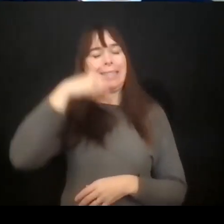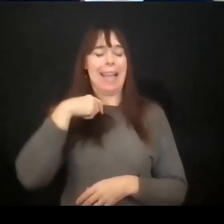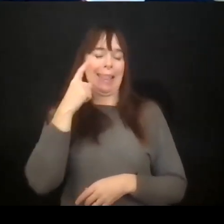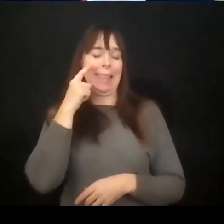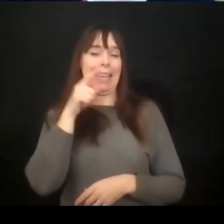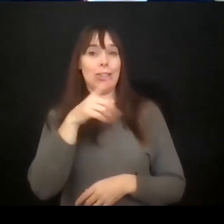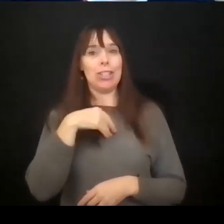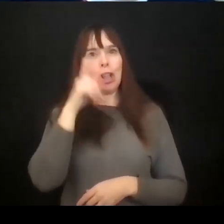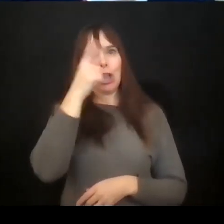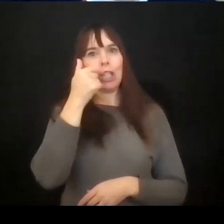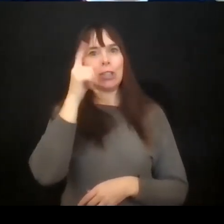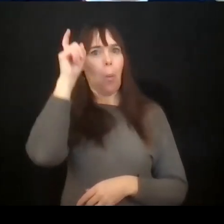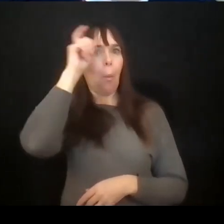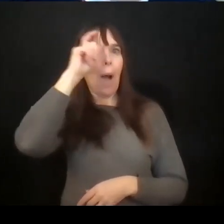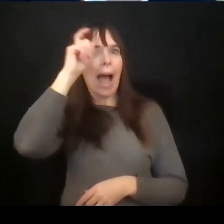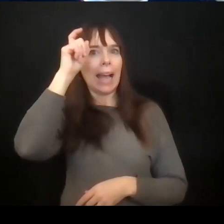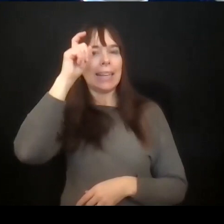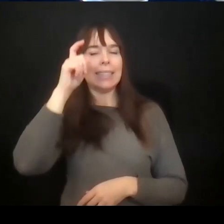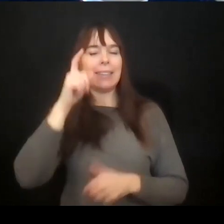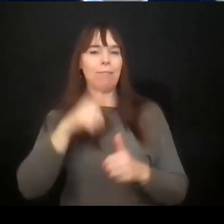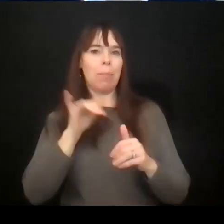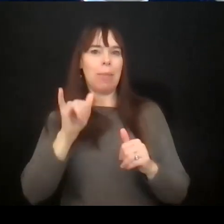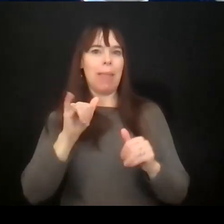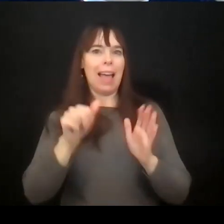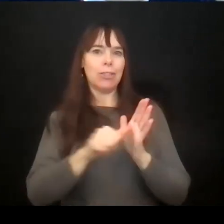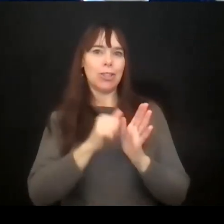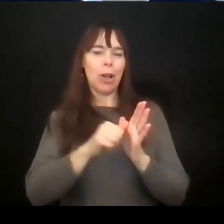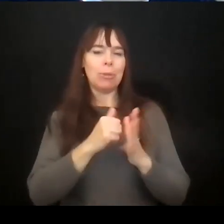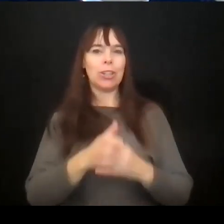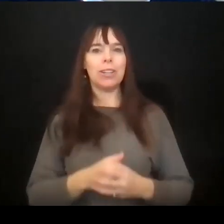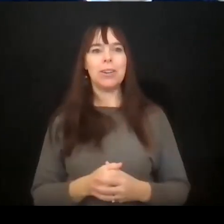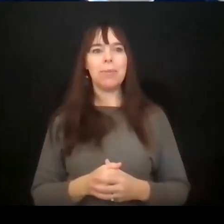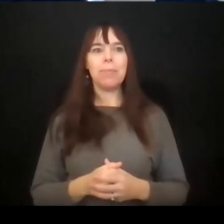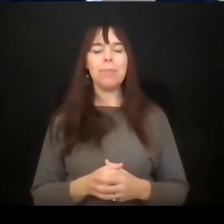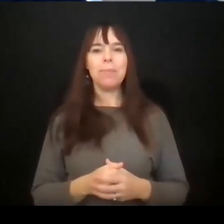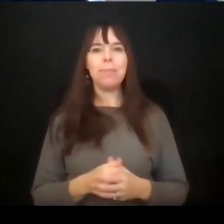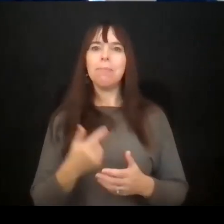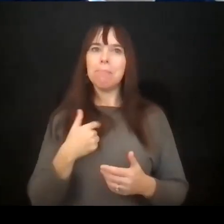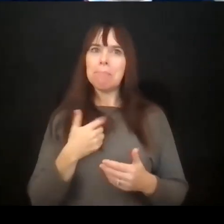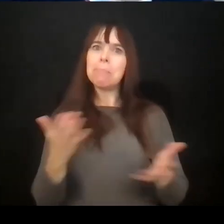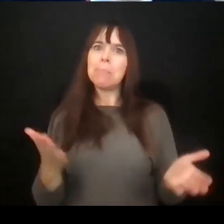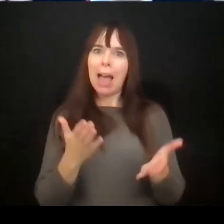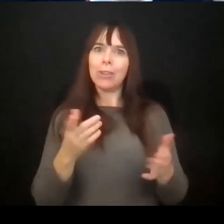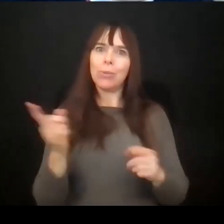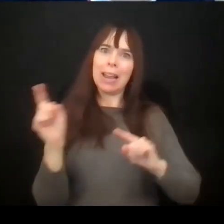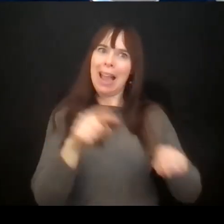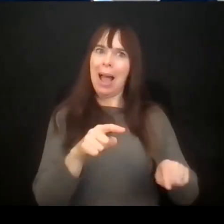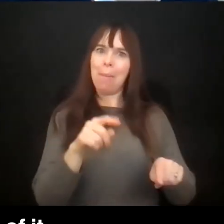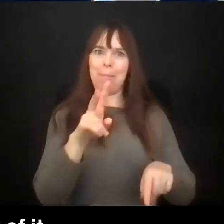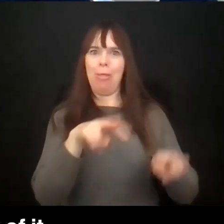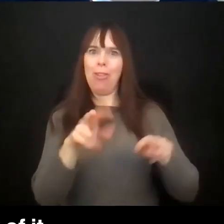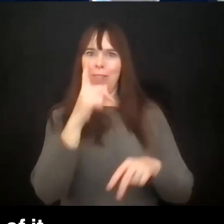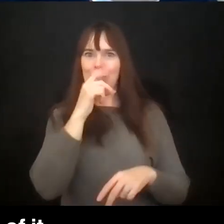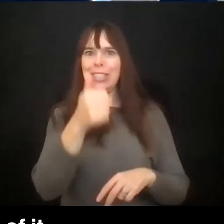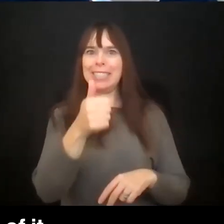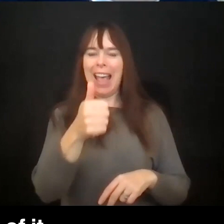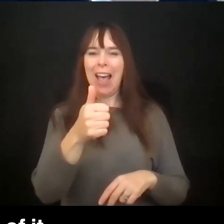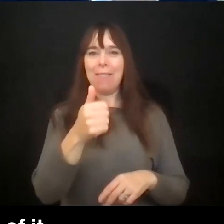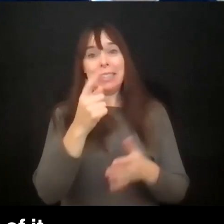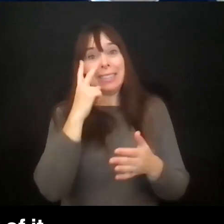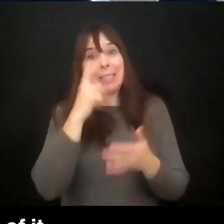this sculpture, and I urge you to come take a look and